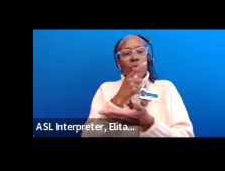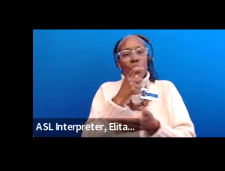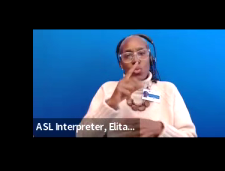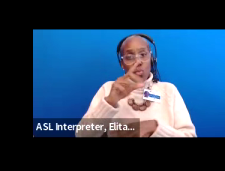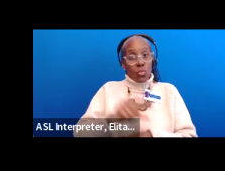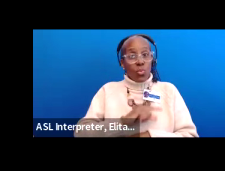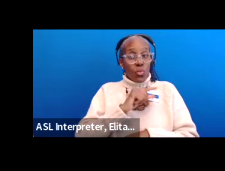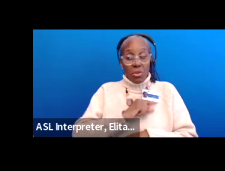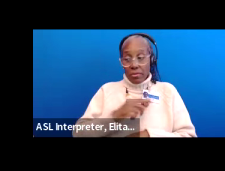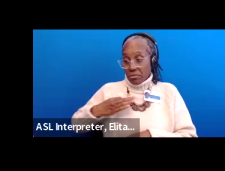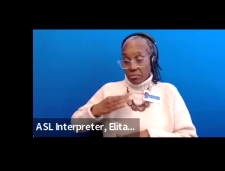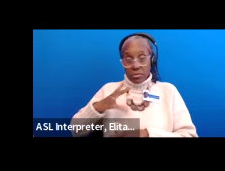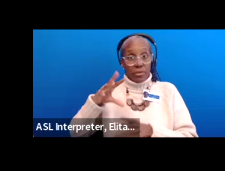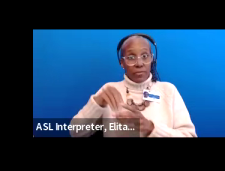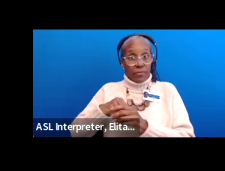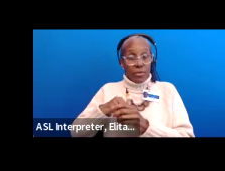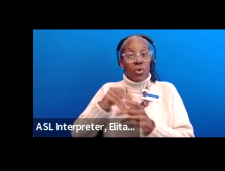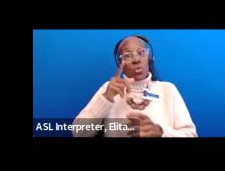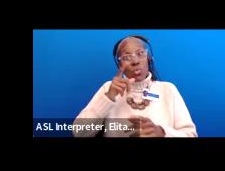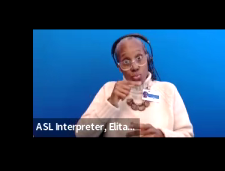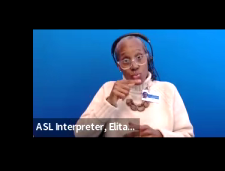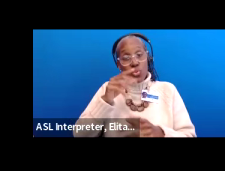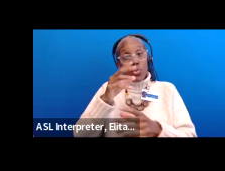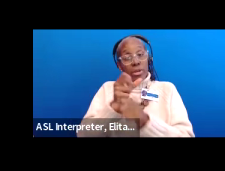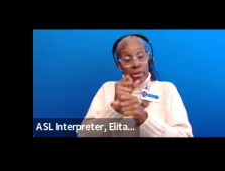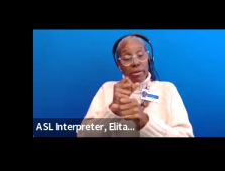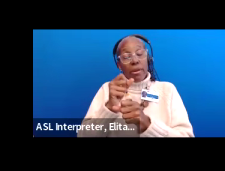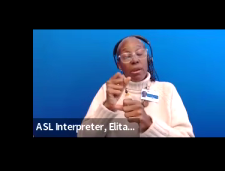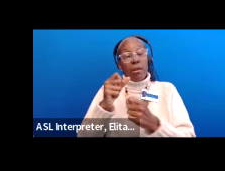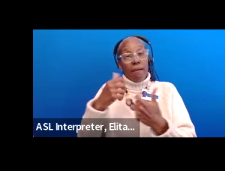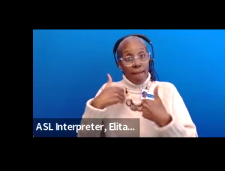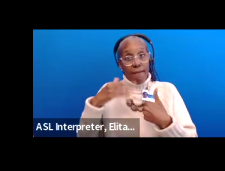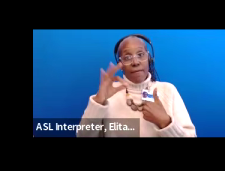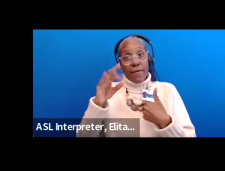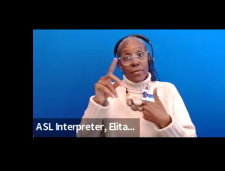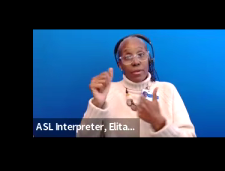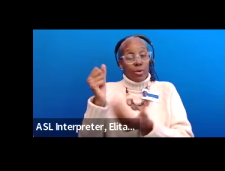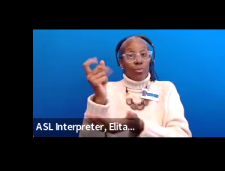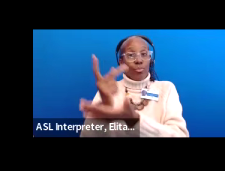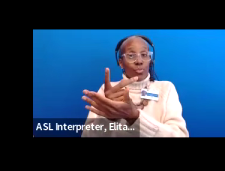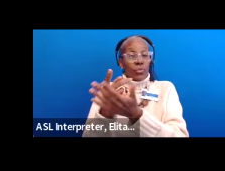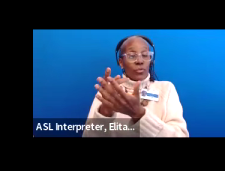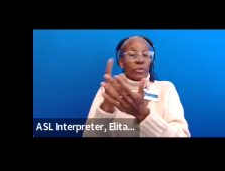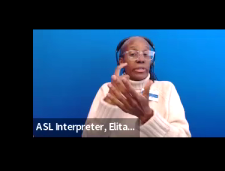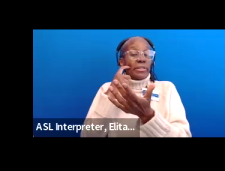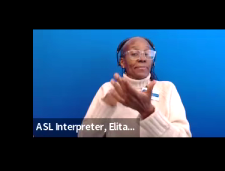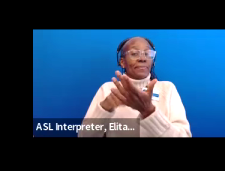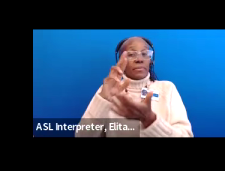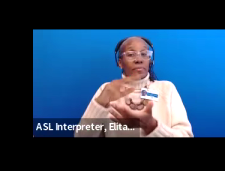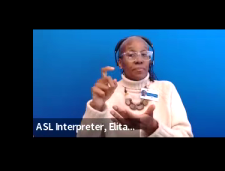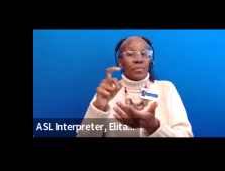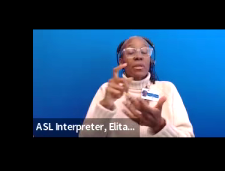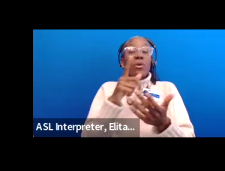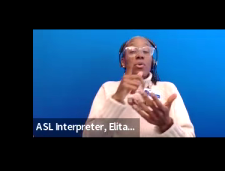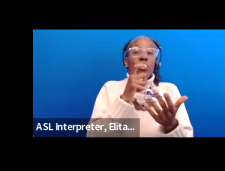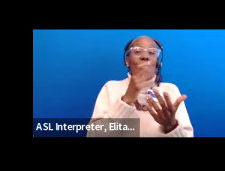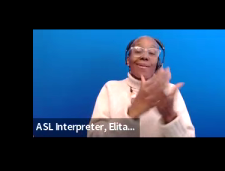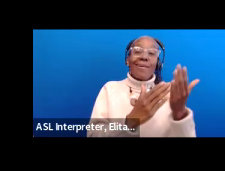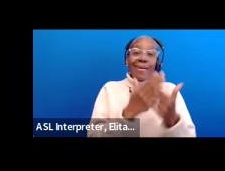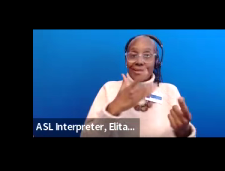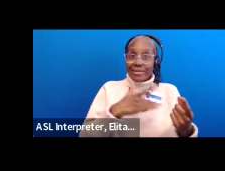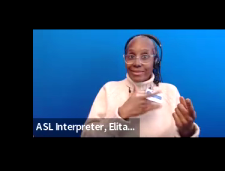candidate for the FDA-approved indications. It is, as Dave mentioned at the beginning, indicated to improve hand